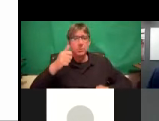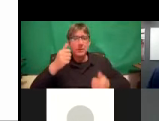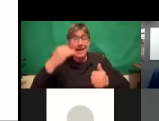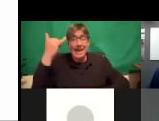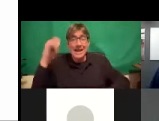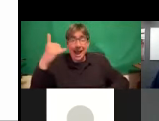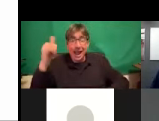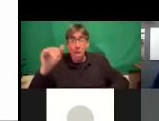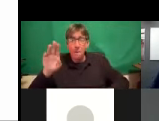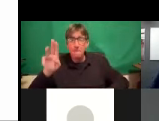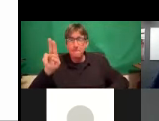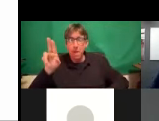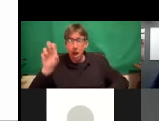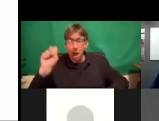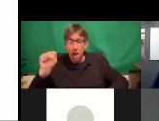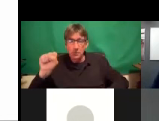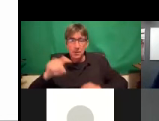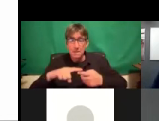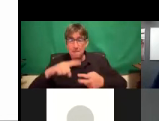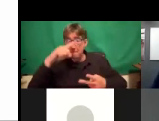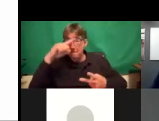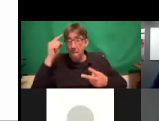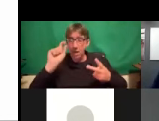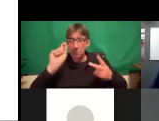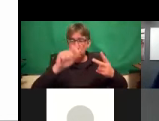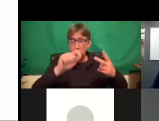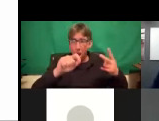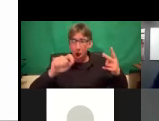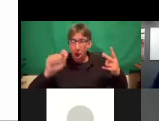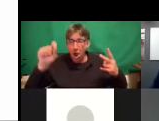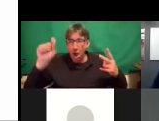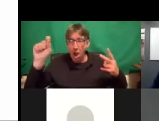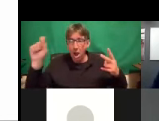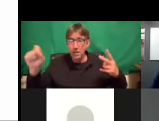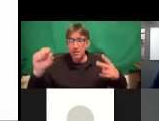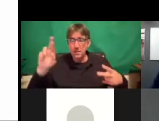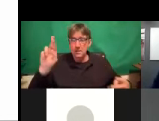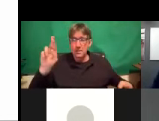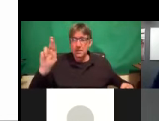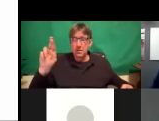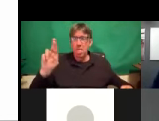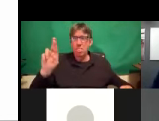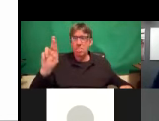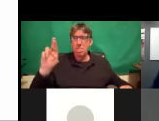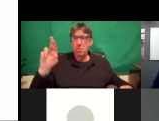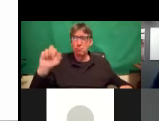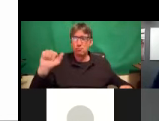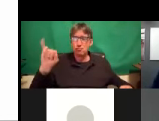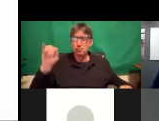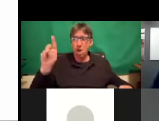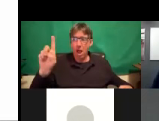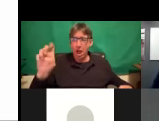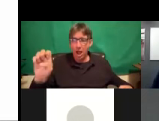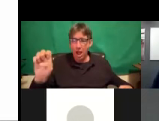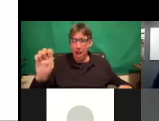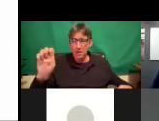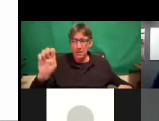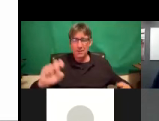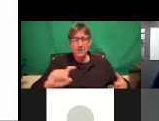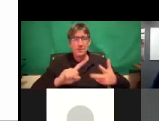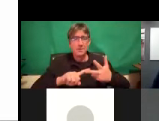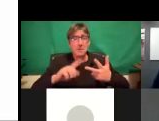bus, the dotted black line is our paratransit division, the ride. Blue, orange, red, and green correspond to their